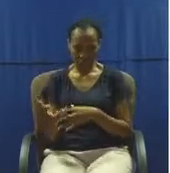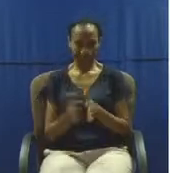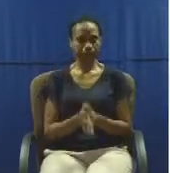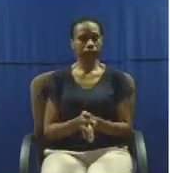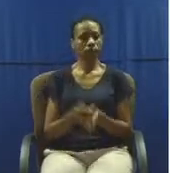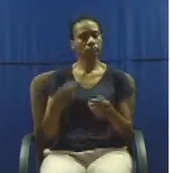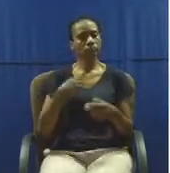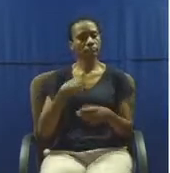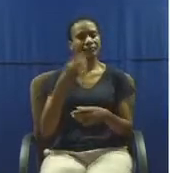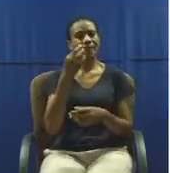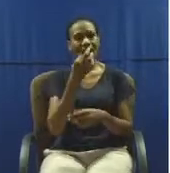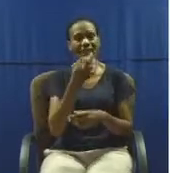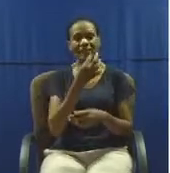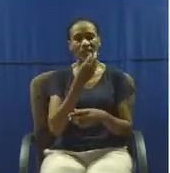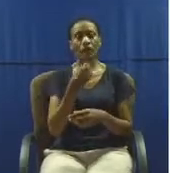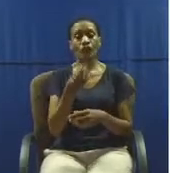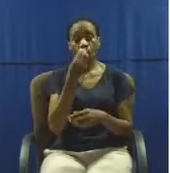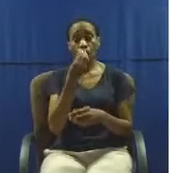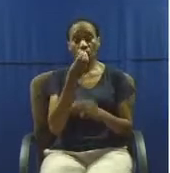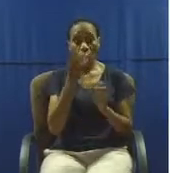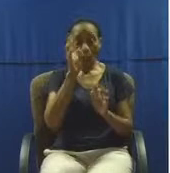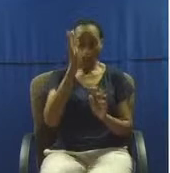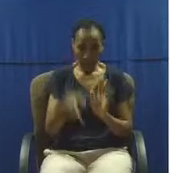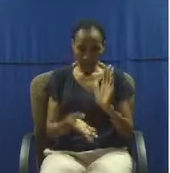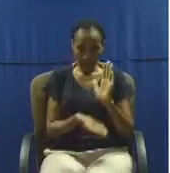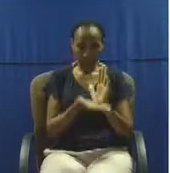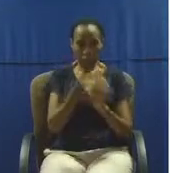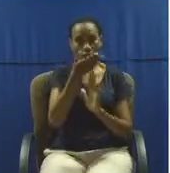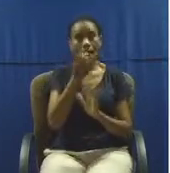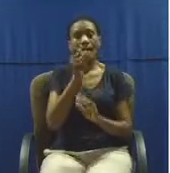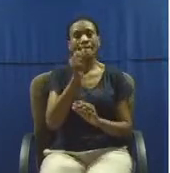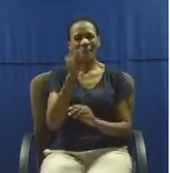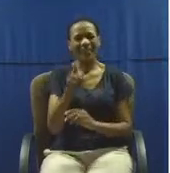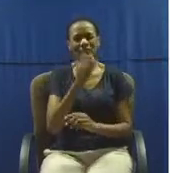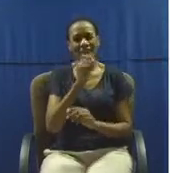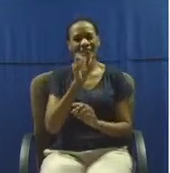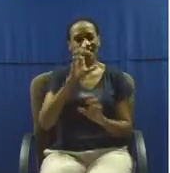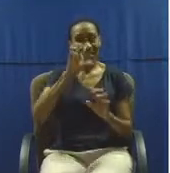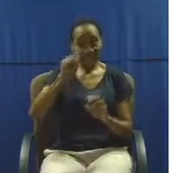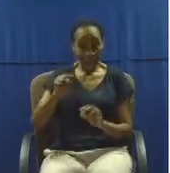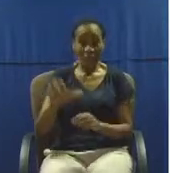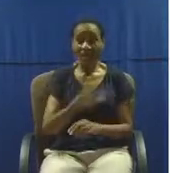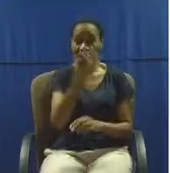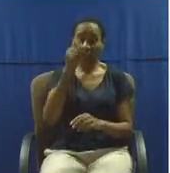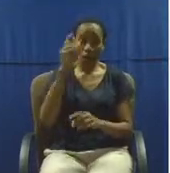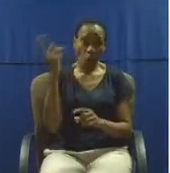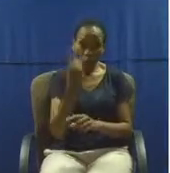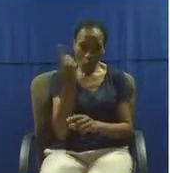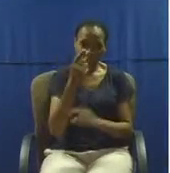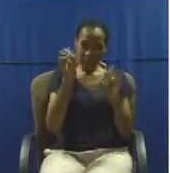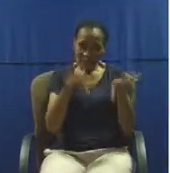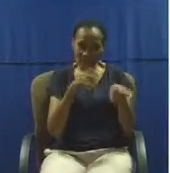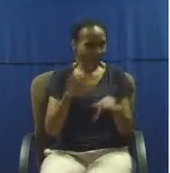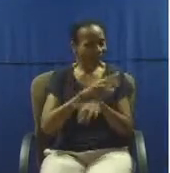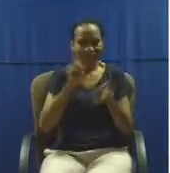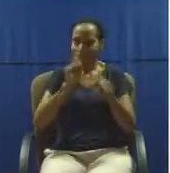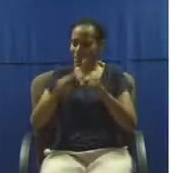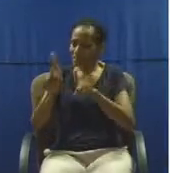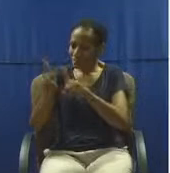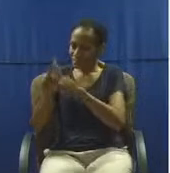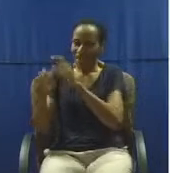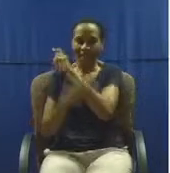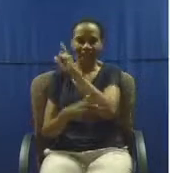go up, but not only for us, but for many other countries around the world. A number of countries are